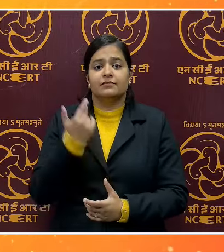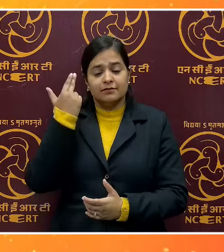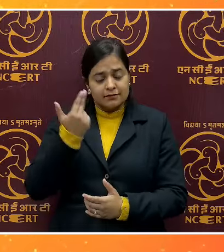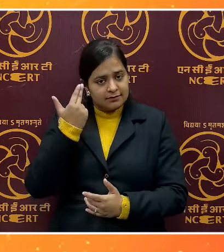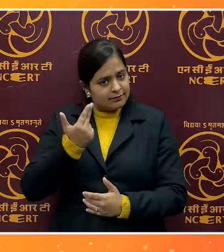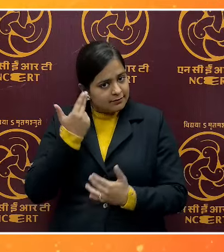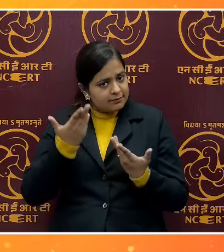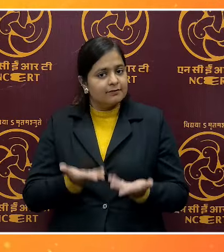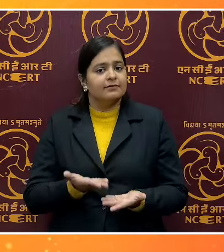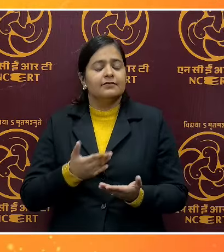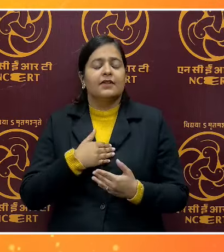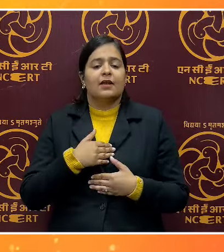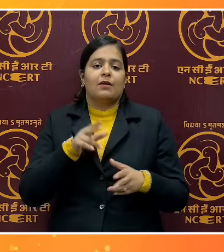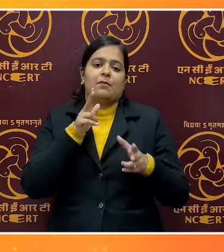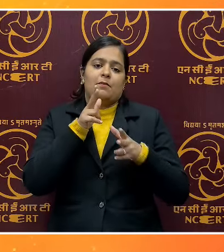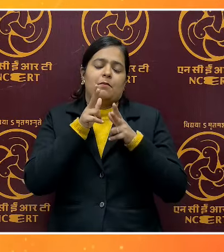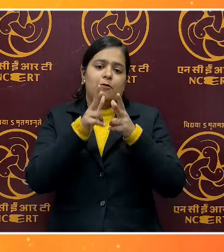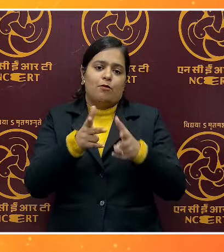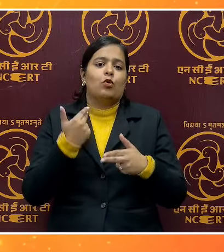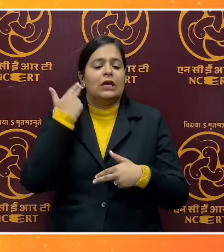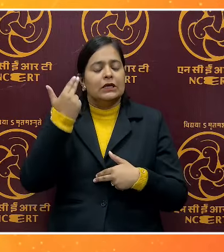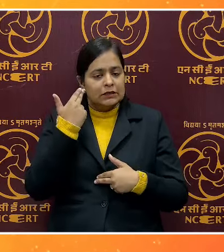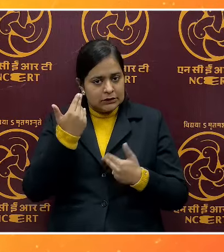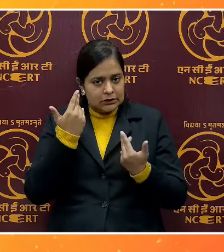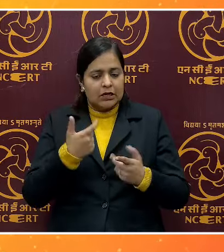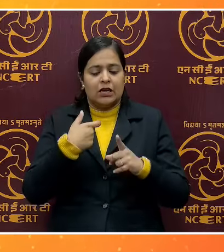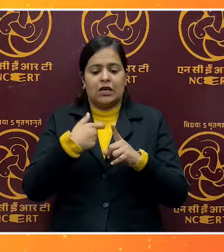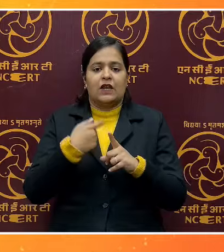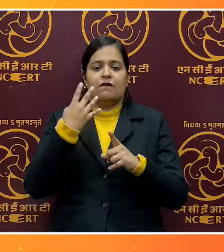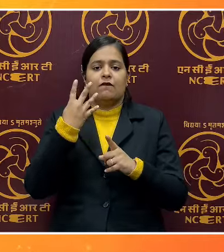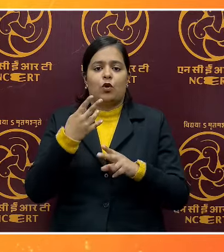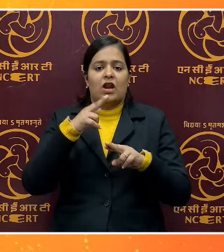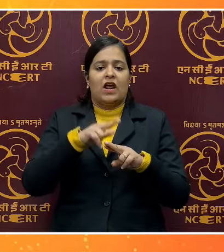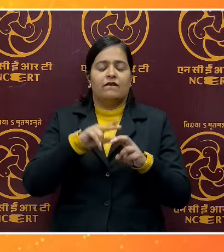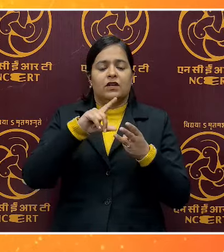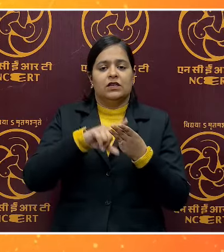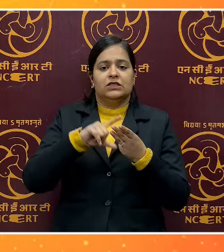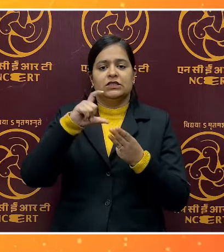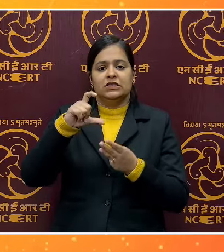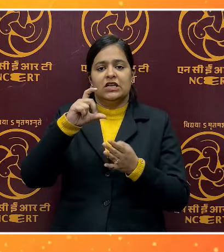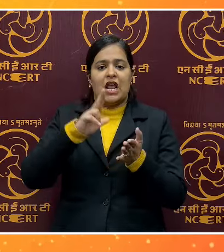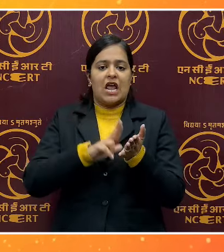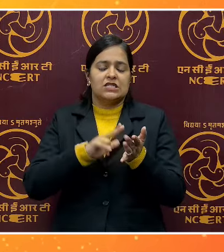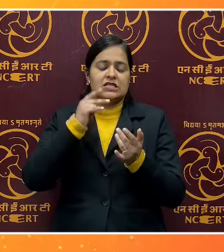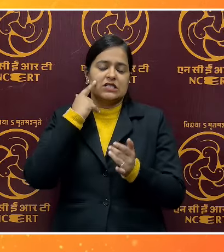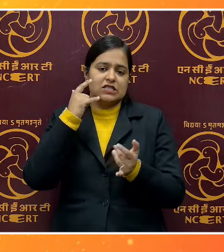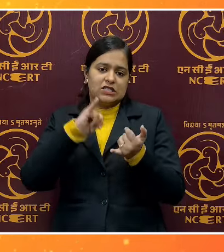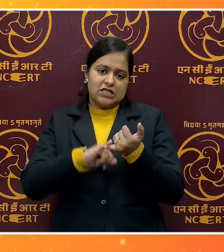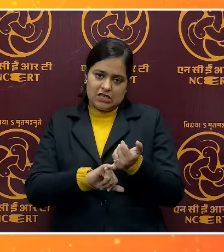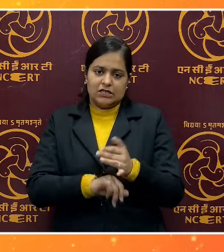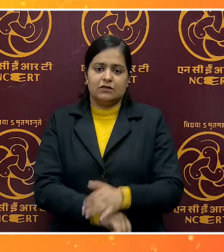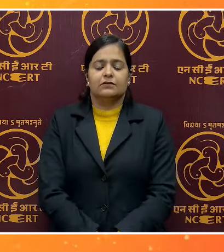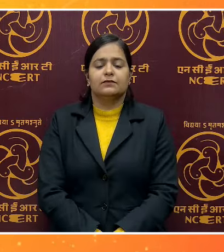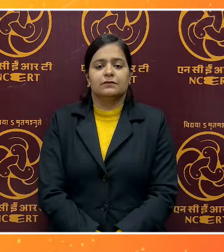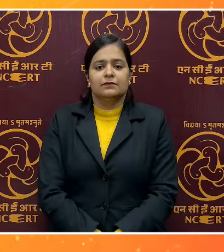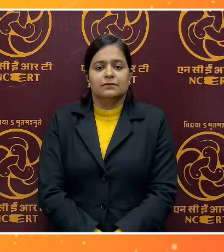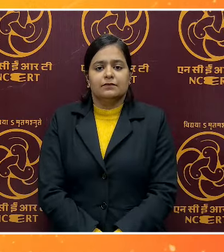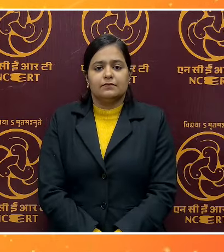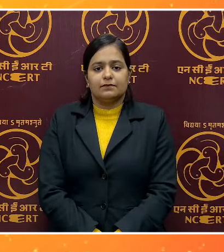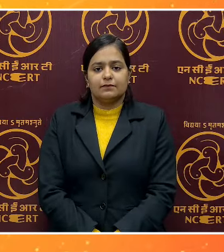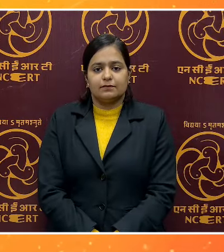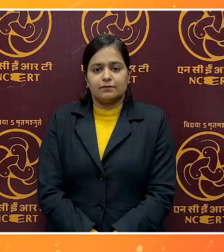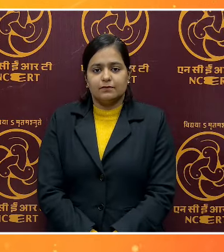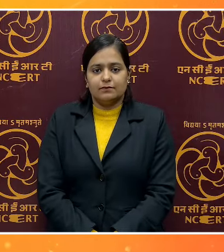are telling here K4FeCN6 does not show the test of Fe2 plus and Cn minus.